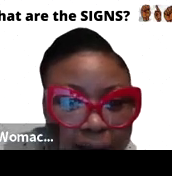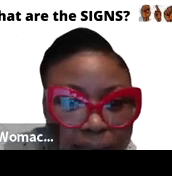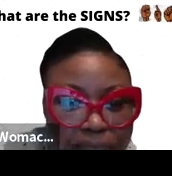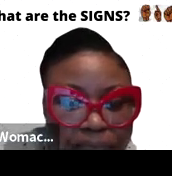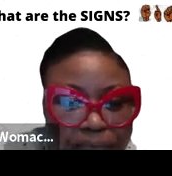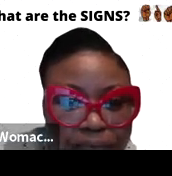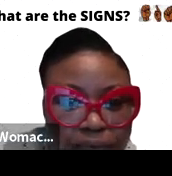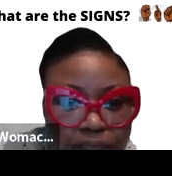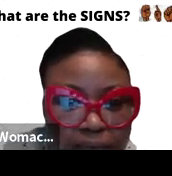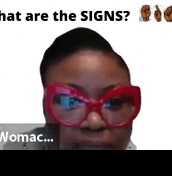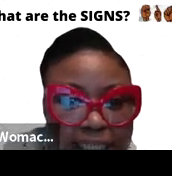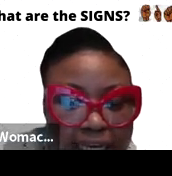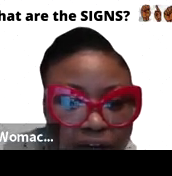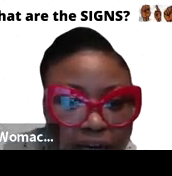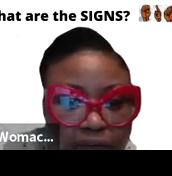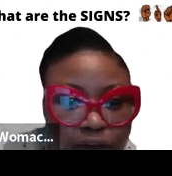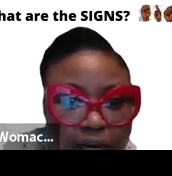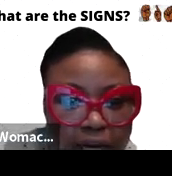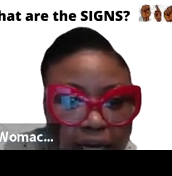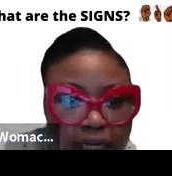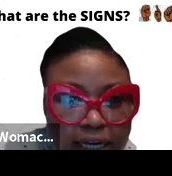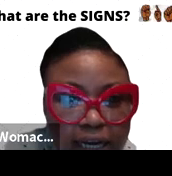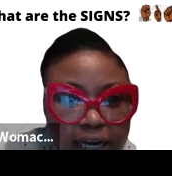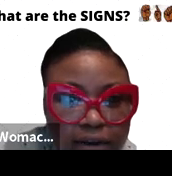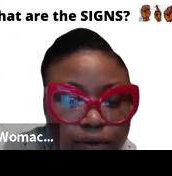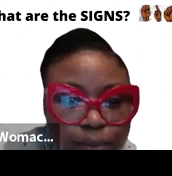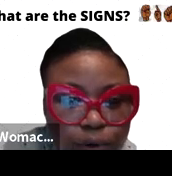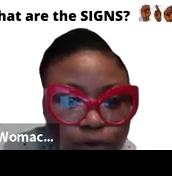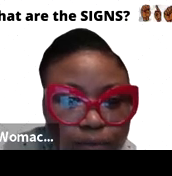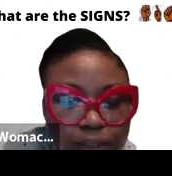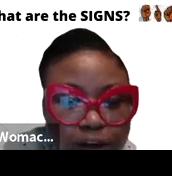if Ms. Heal, if you can